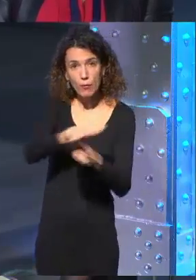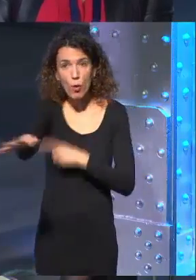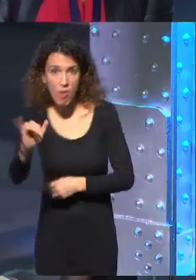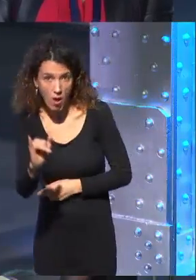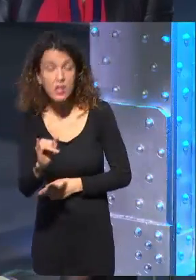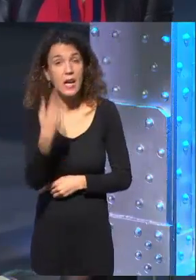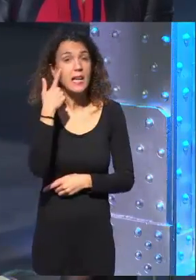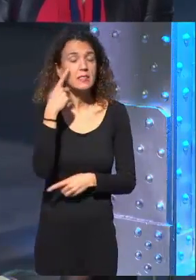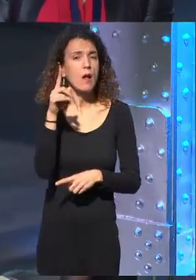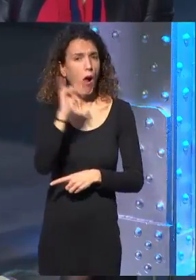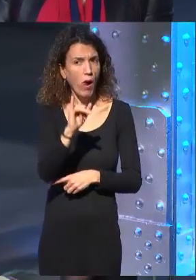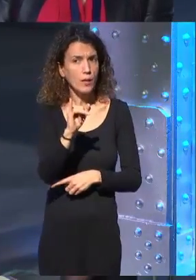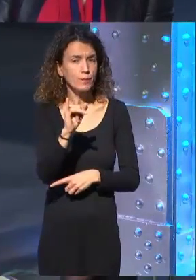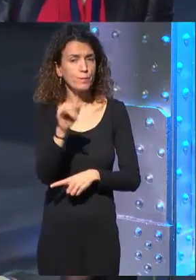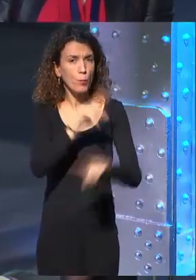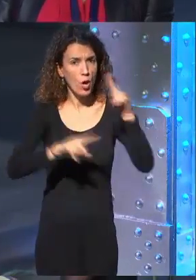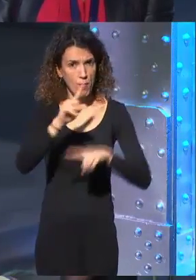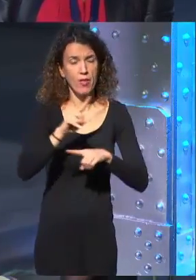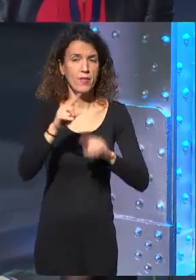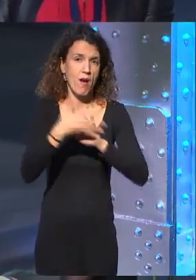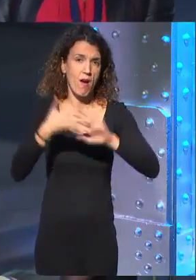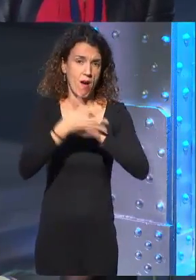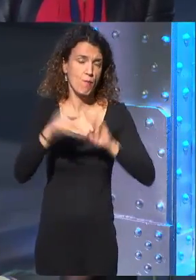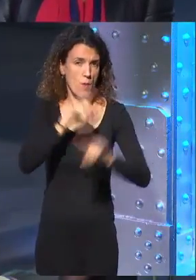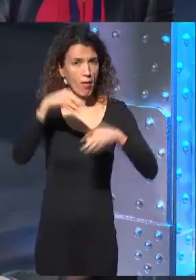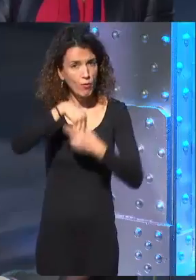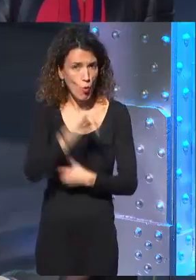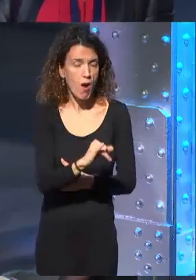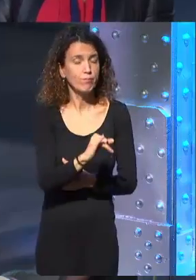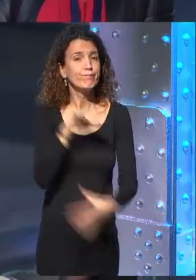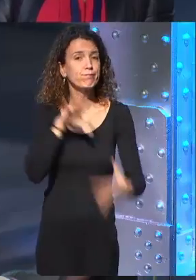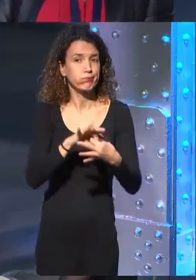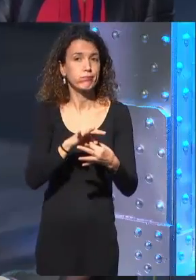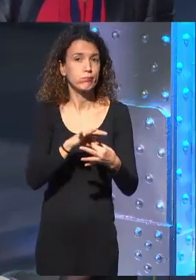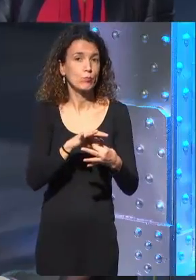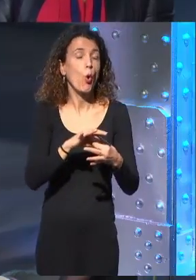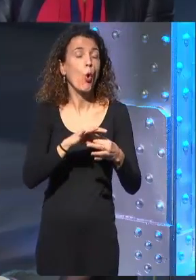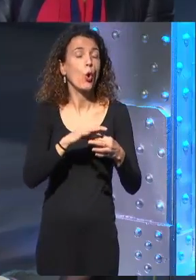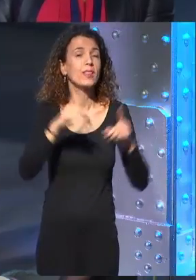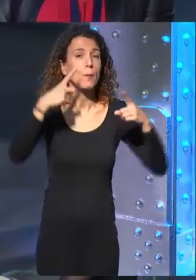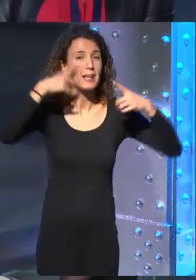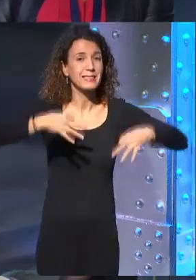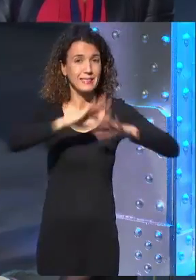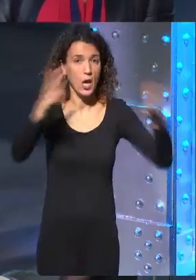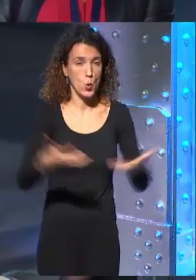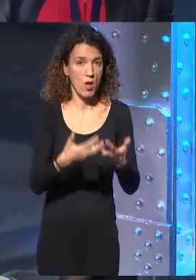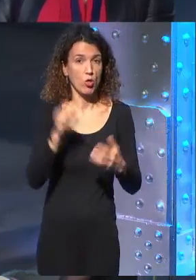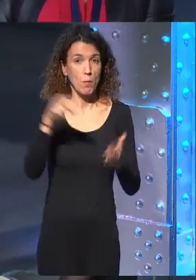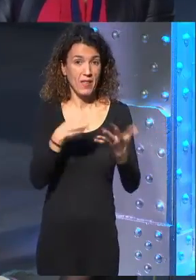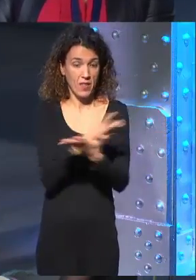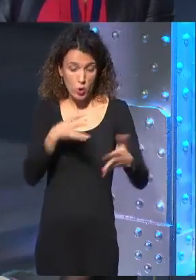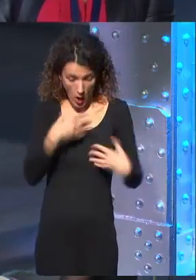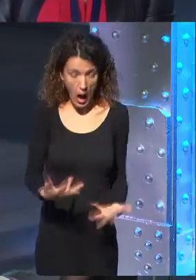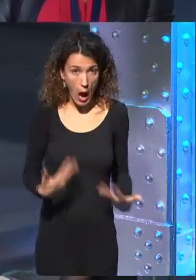depending on the content that exists in the new technologies world? This is the handicap. This is one of the problems that is related